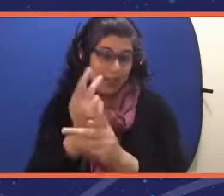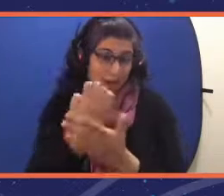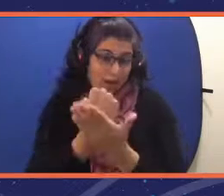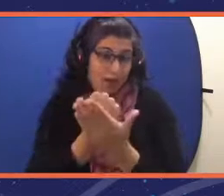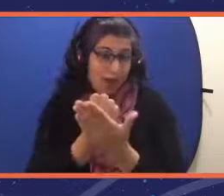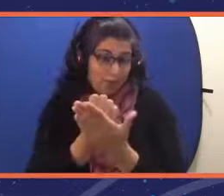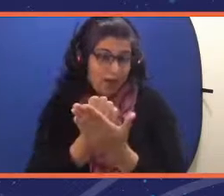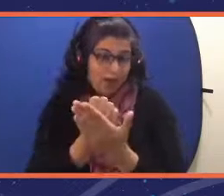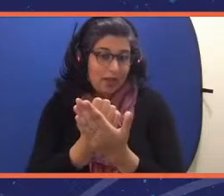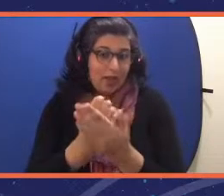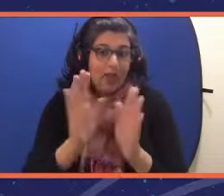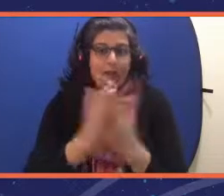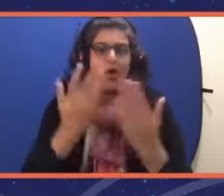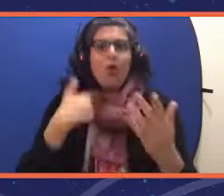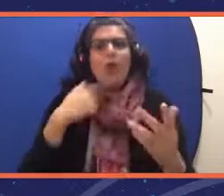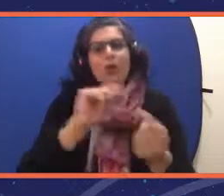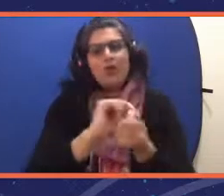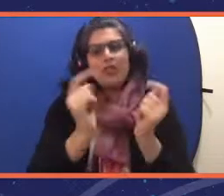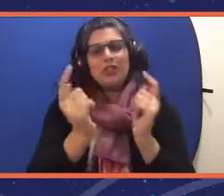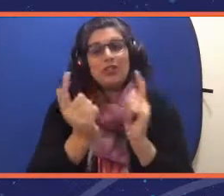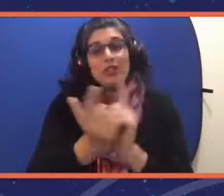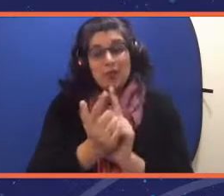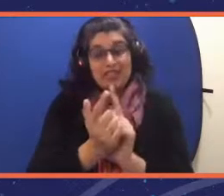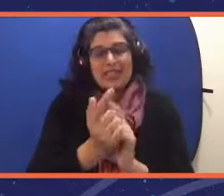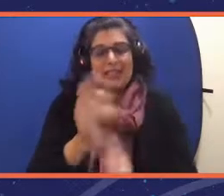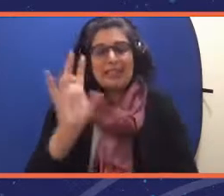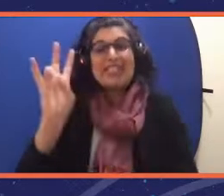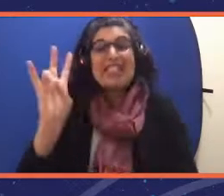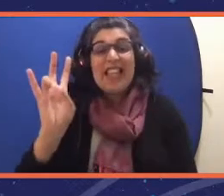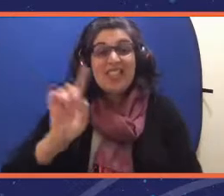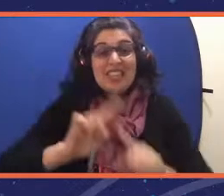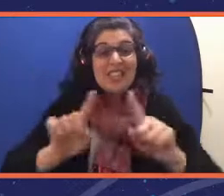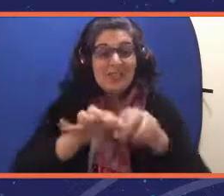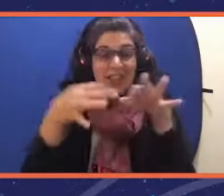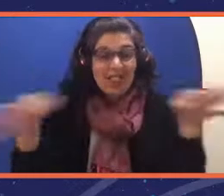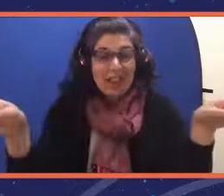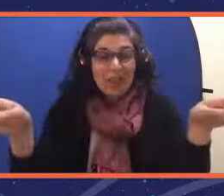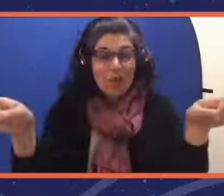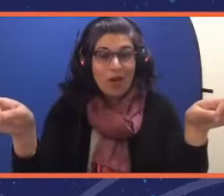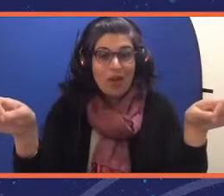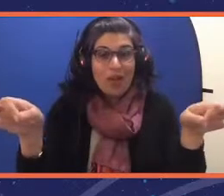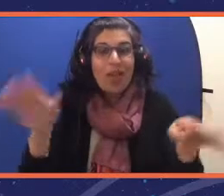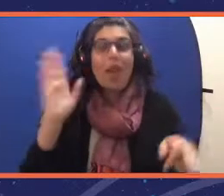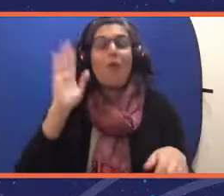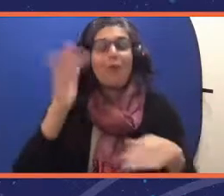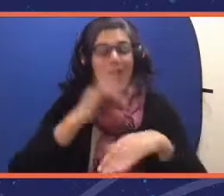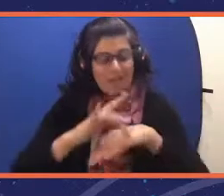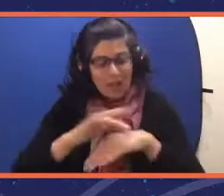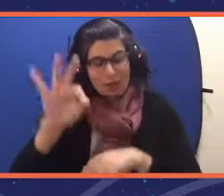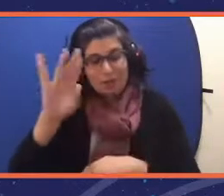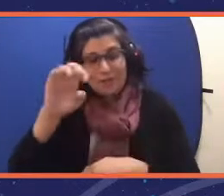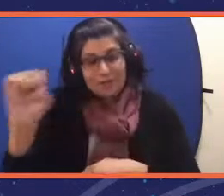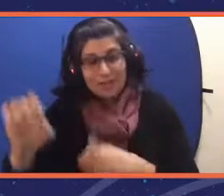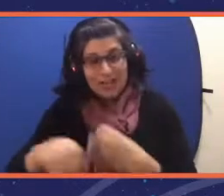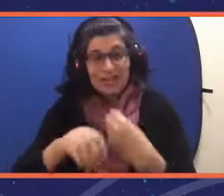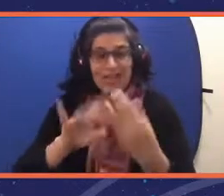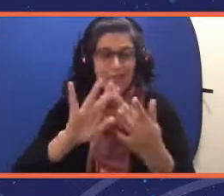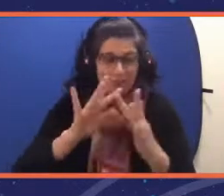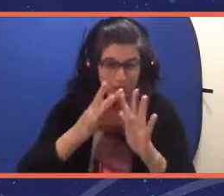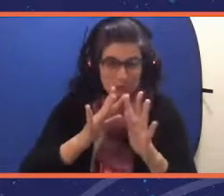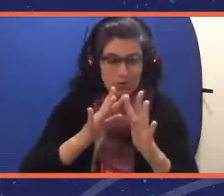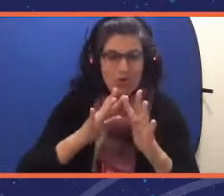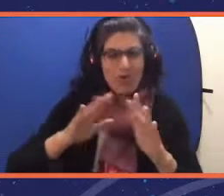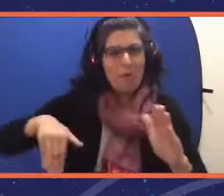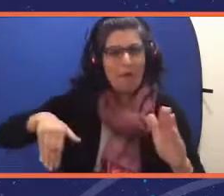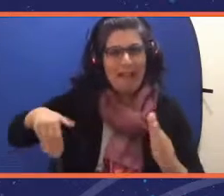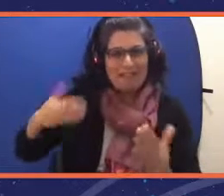we will be translating the book into 7 different languages and it'll be available free virtually. We aren't there yet. We have